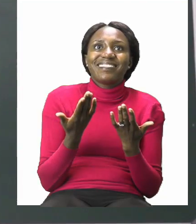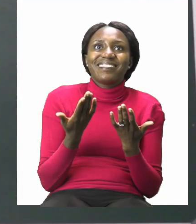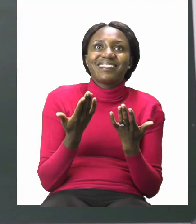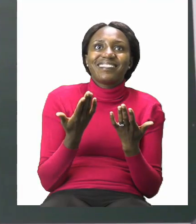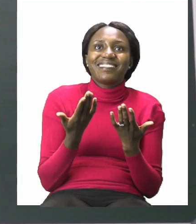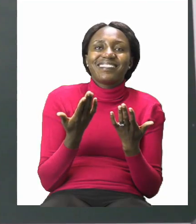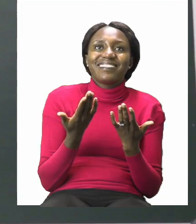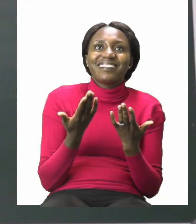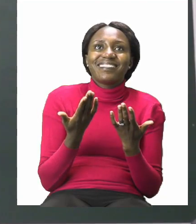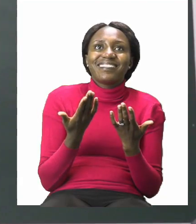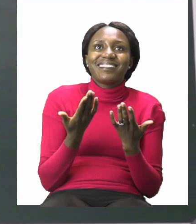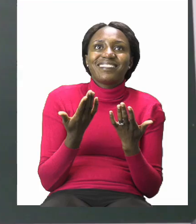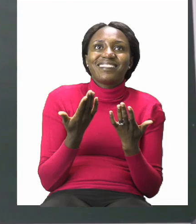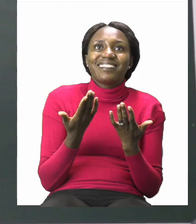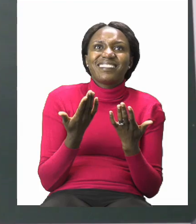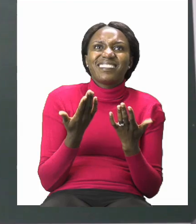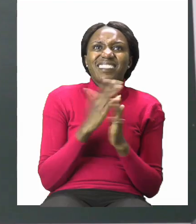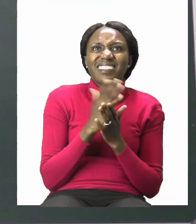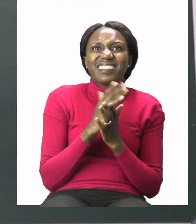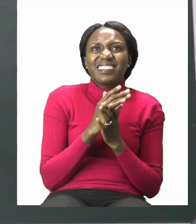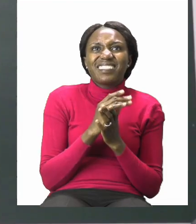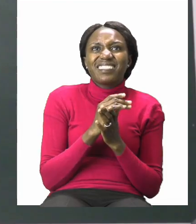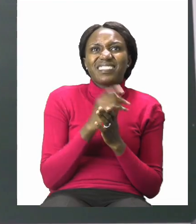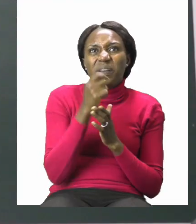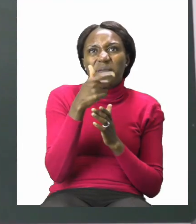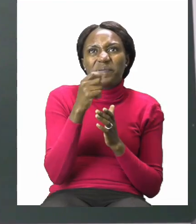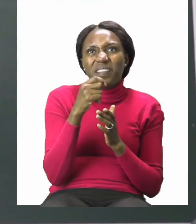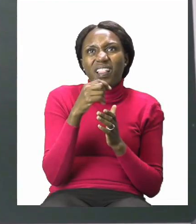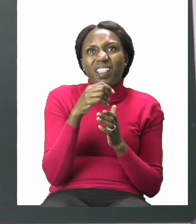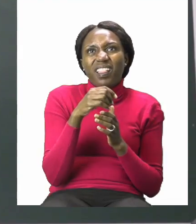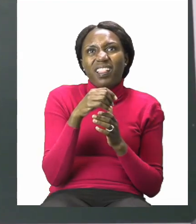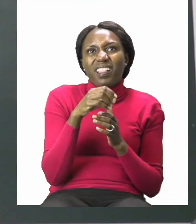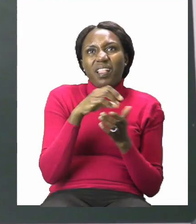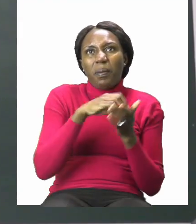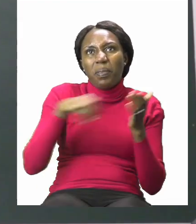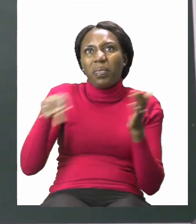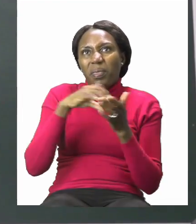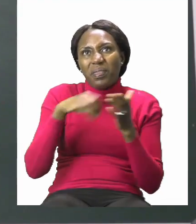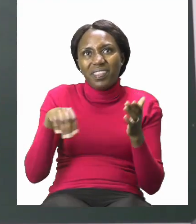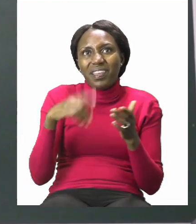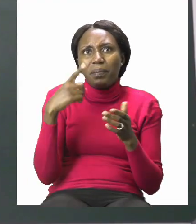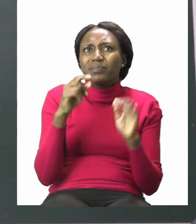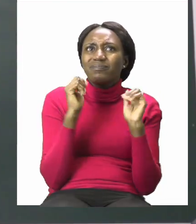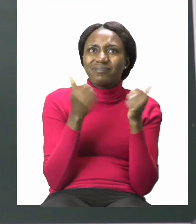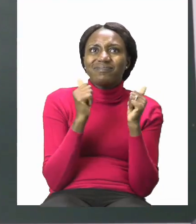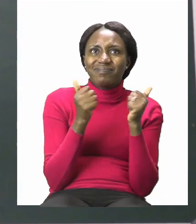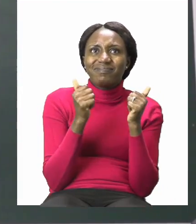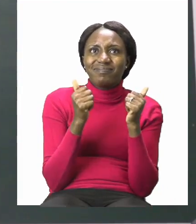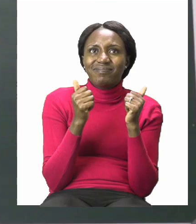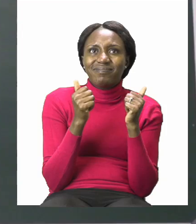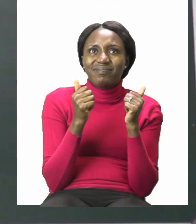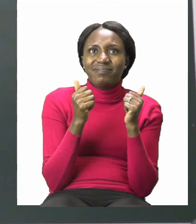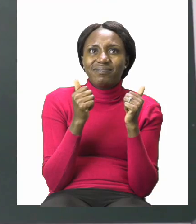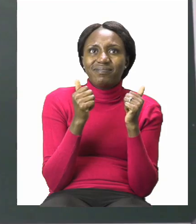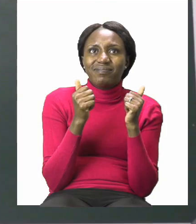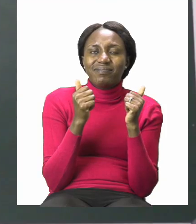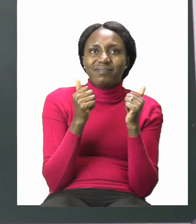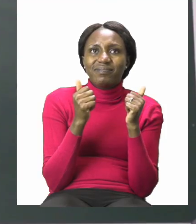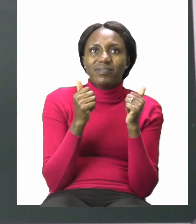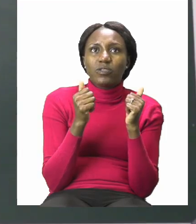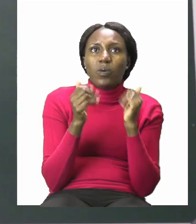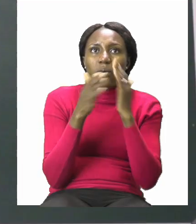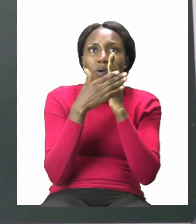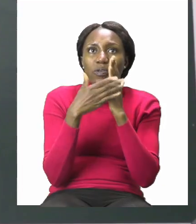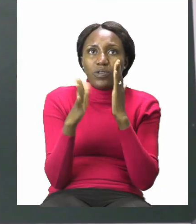Uh-oh, it looked like some of the rice fell down, but it looks a good job, I guess, because I didn't put anything on the door,